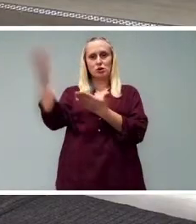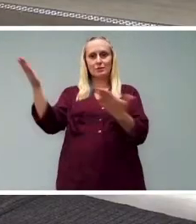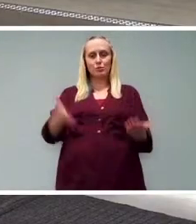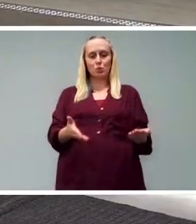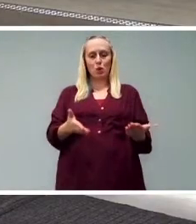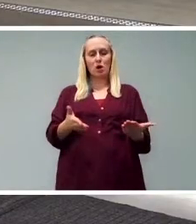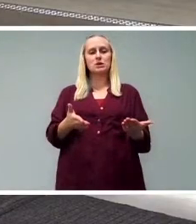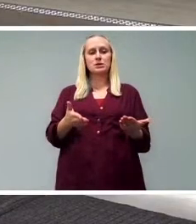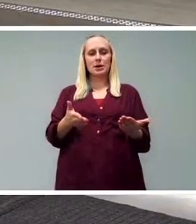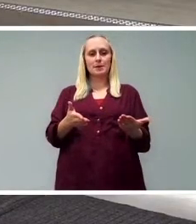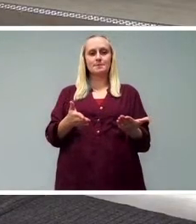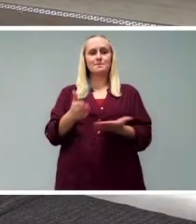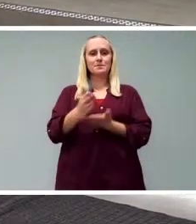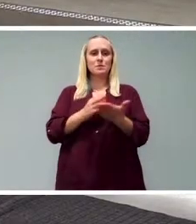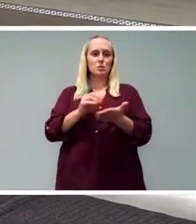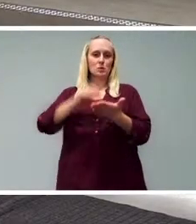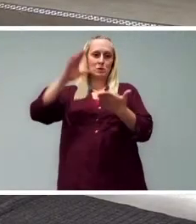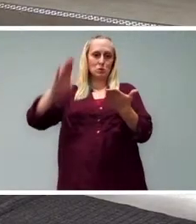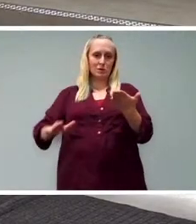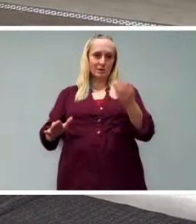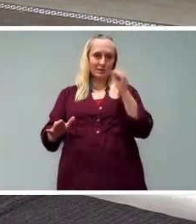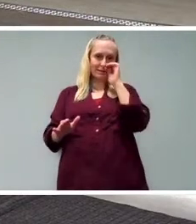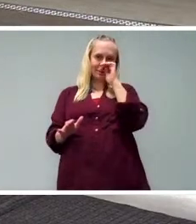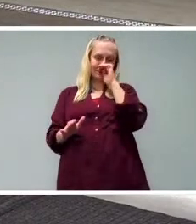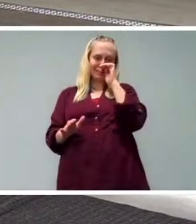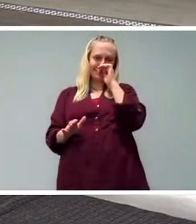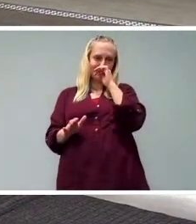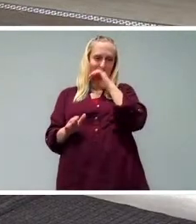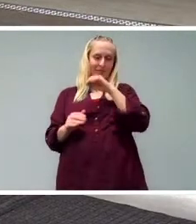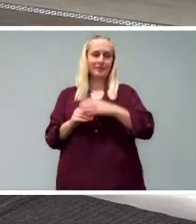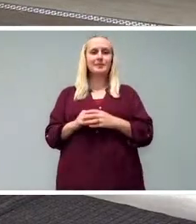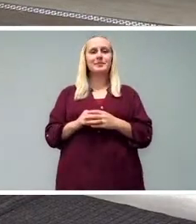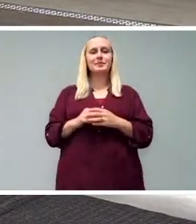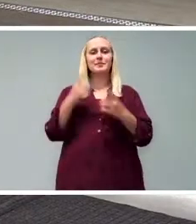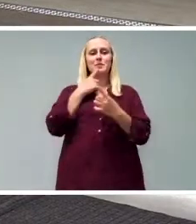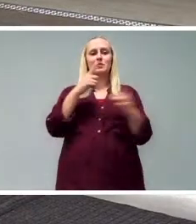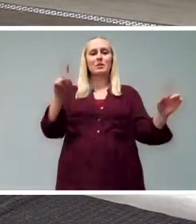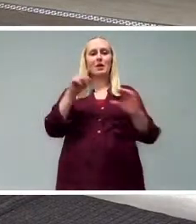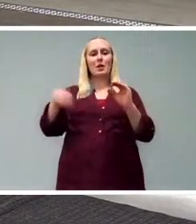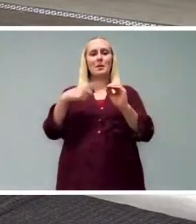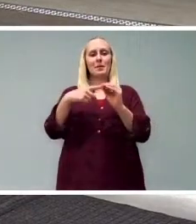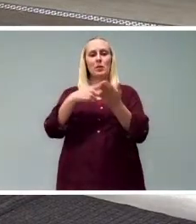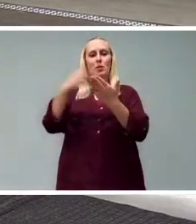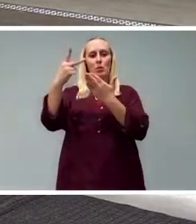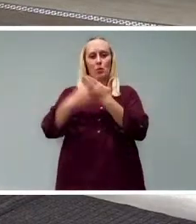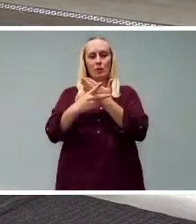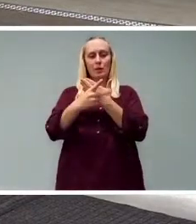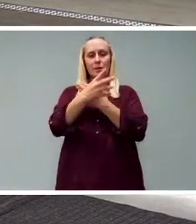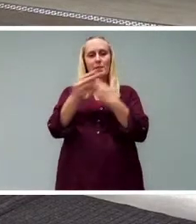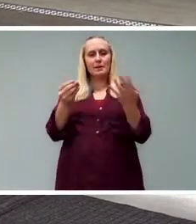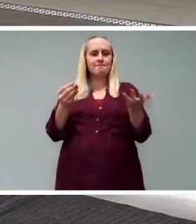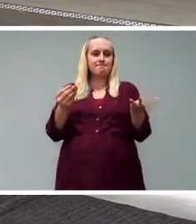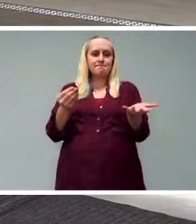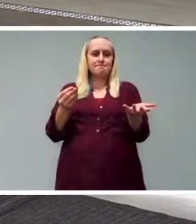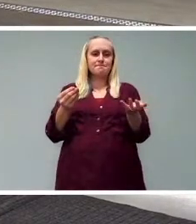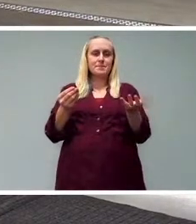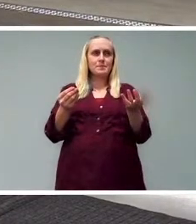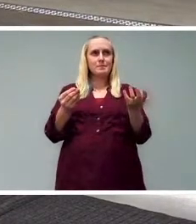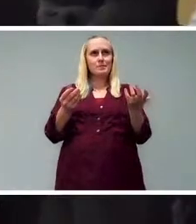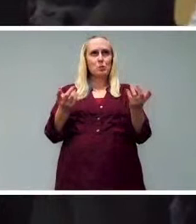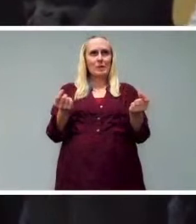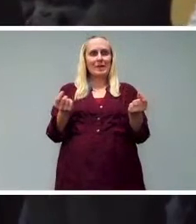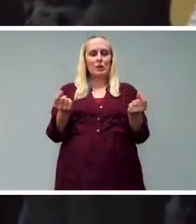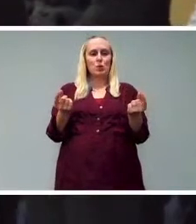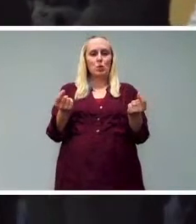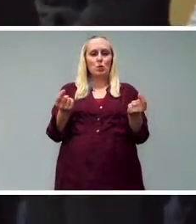amazing students to tell a little bit about our program and what they do here at